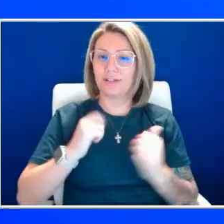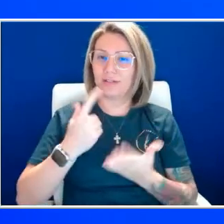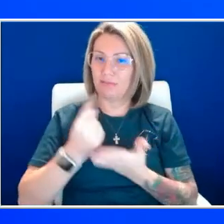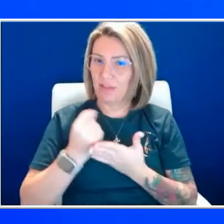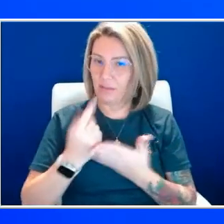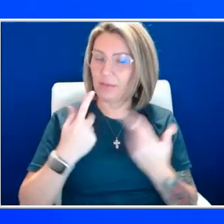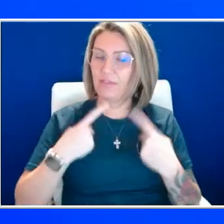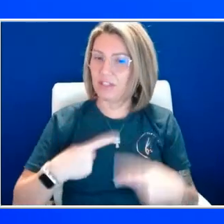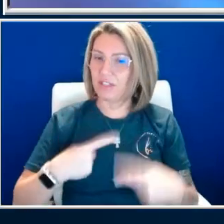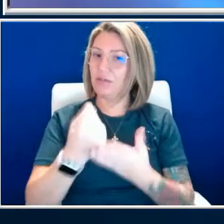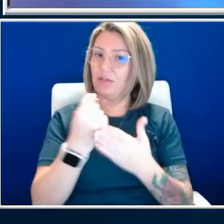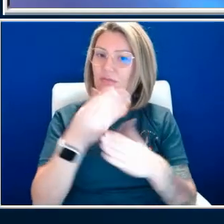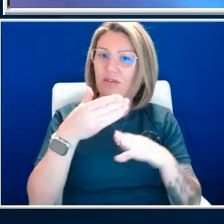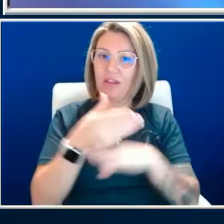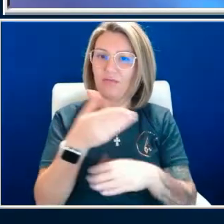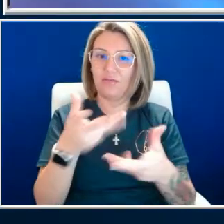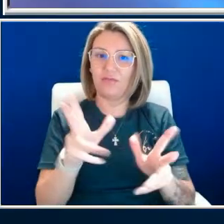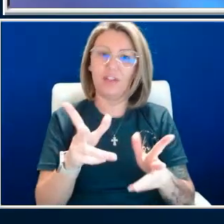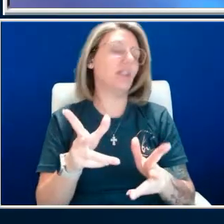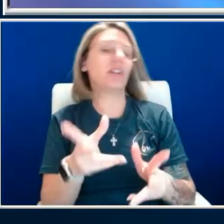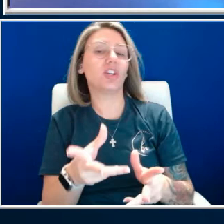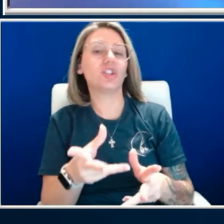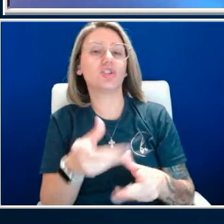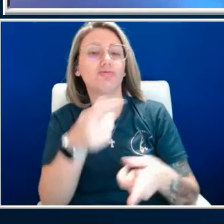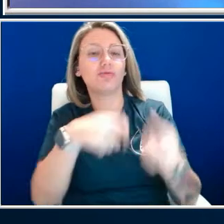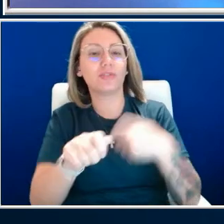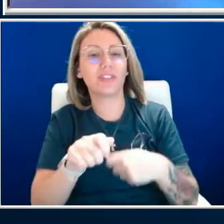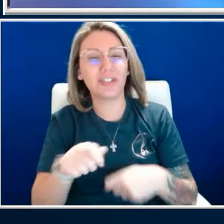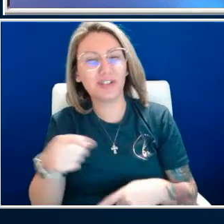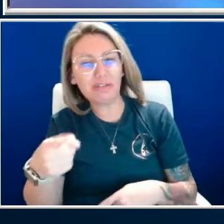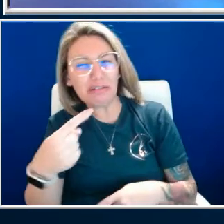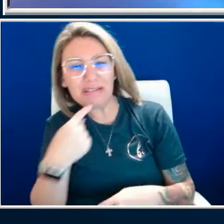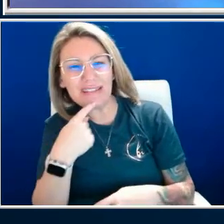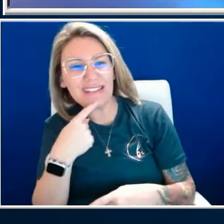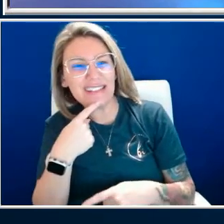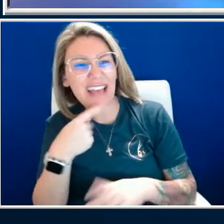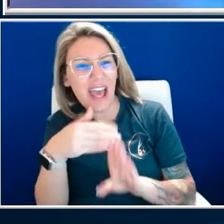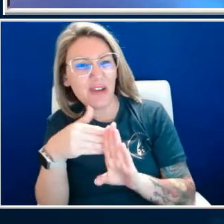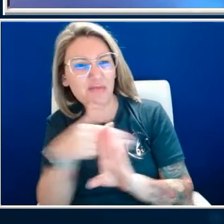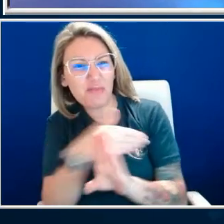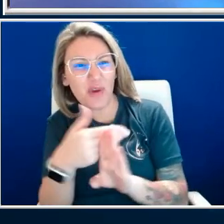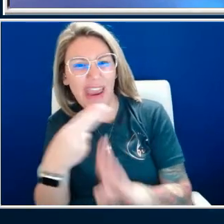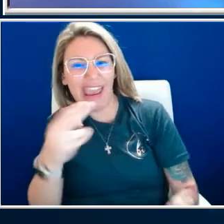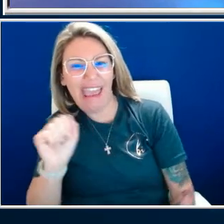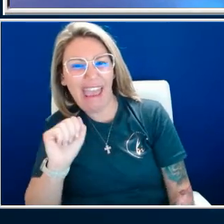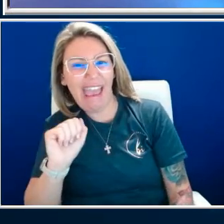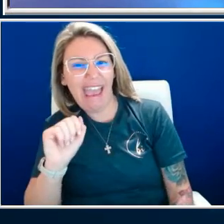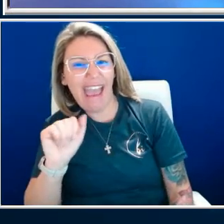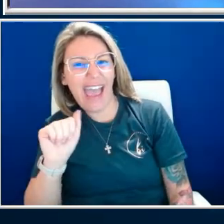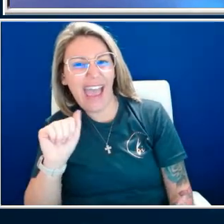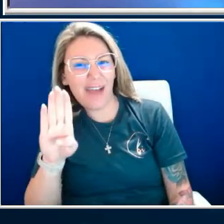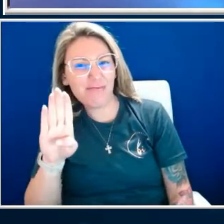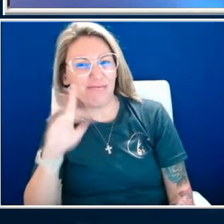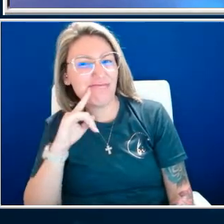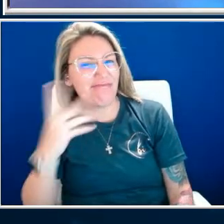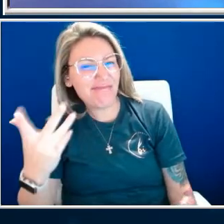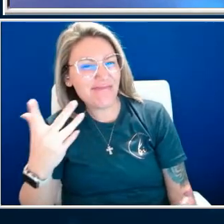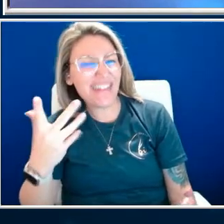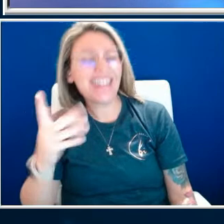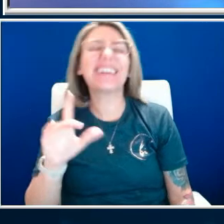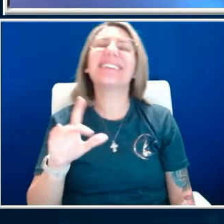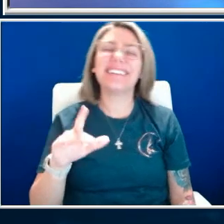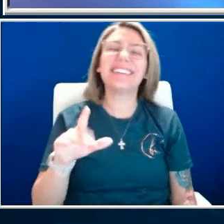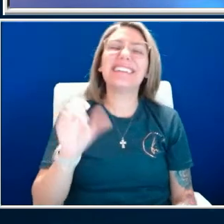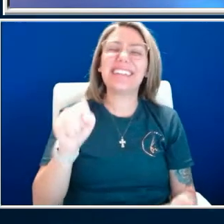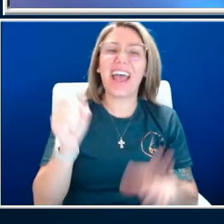they are transplanted. Did you say prehab? Yeah. Did you say, I like Yeah, that yeah. term. Yeah. So you have rehab and then you have prehab. I like that. Preparation before it